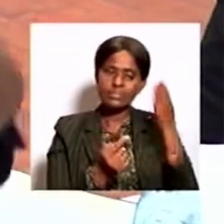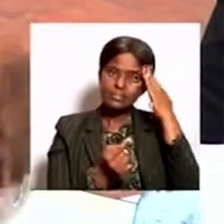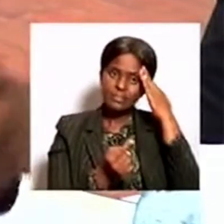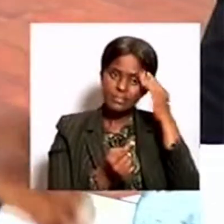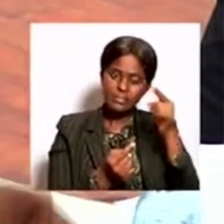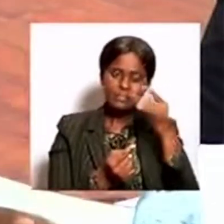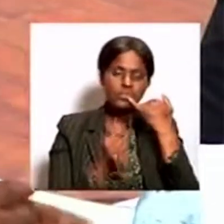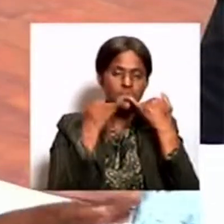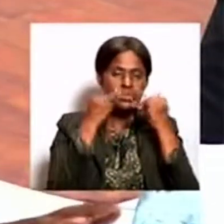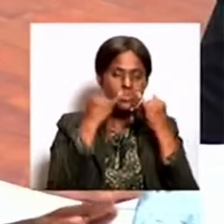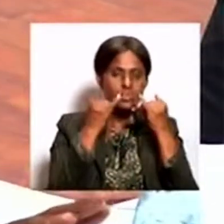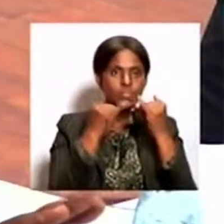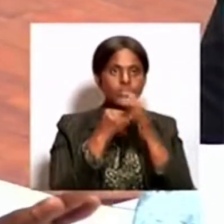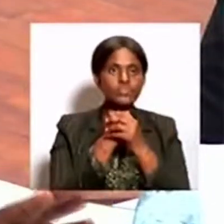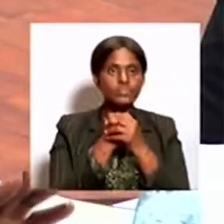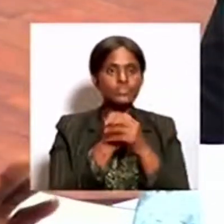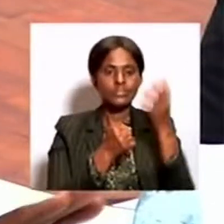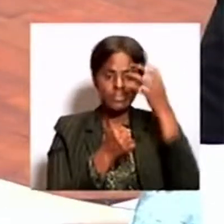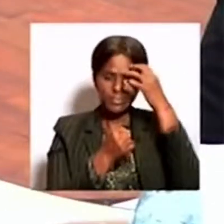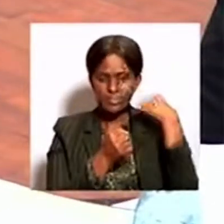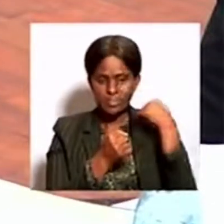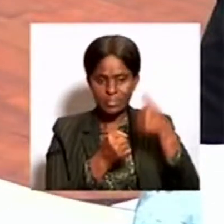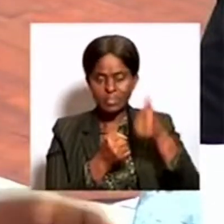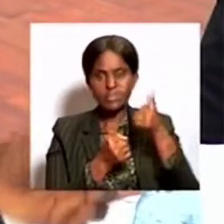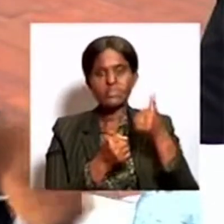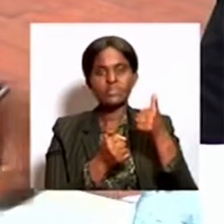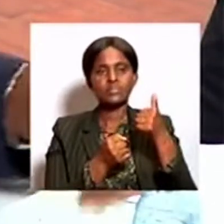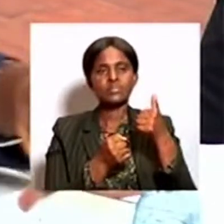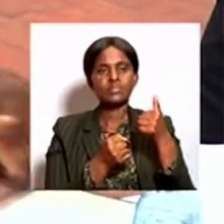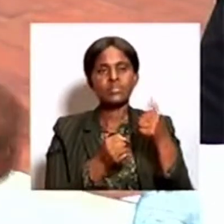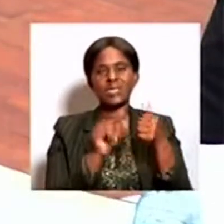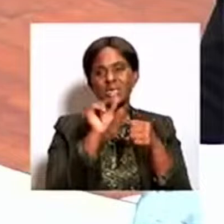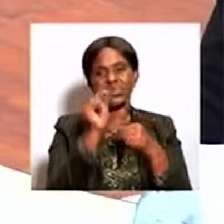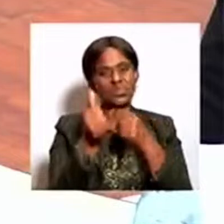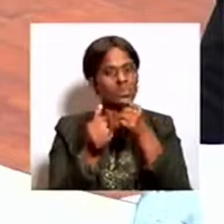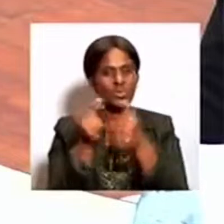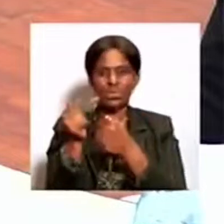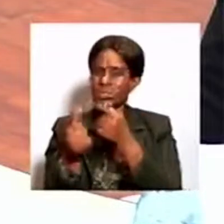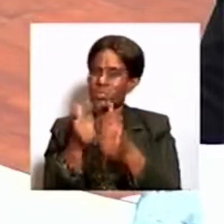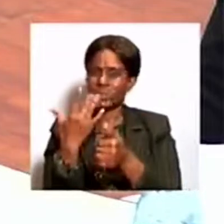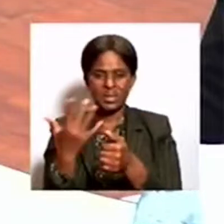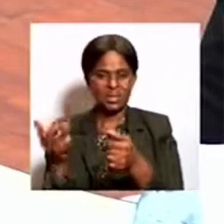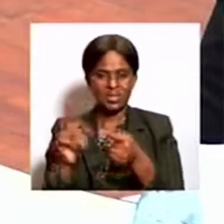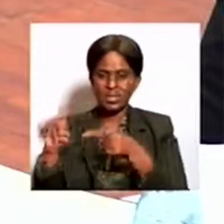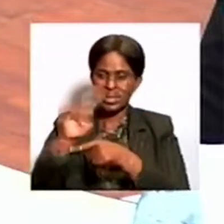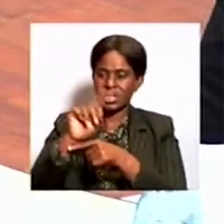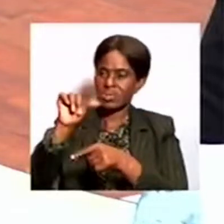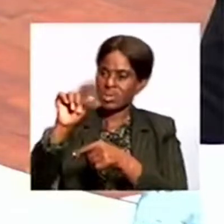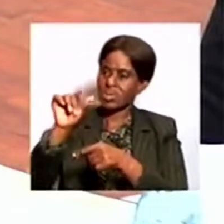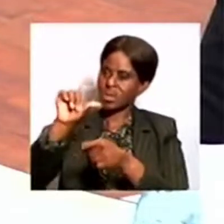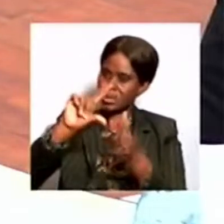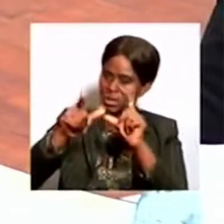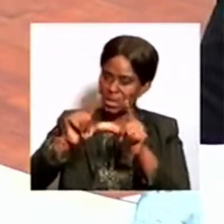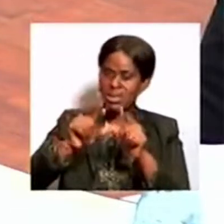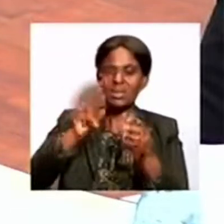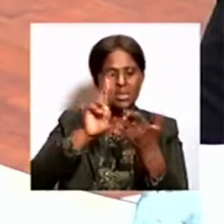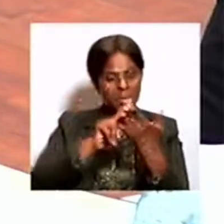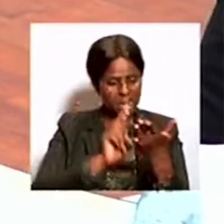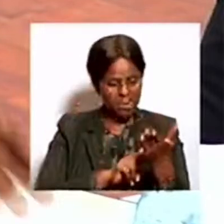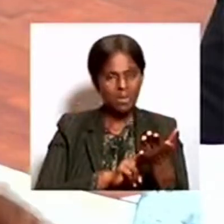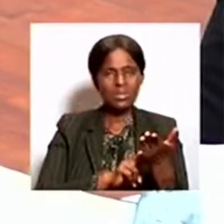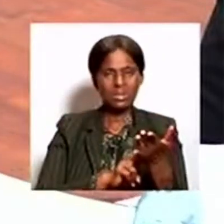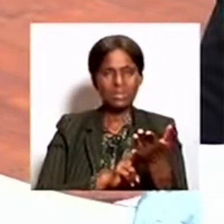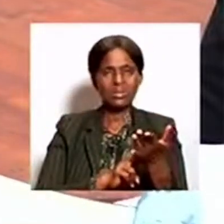not updating, the officers take it for granted. These small things. Today you issue 20 liters, you have to record.